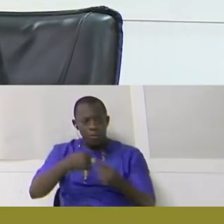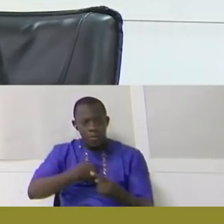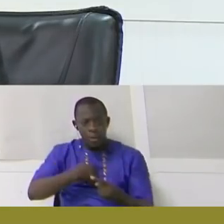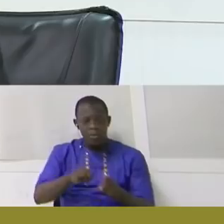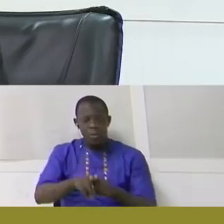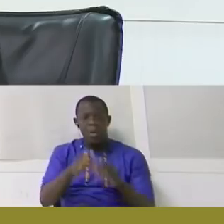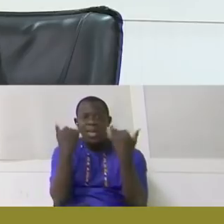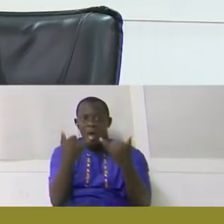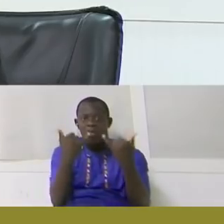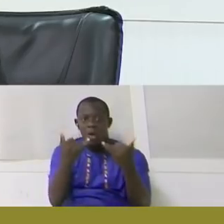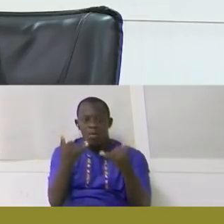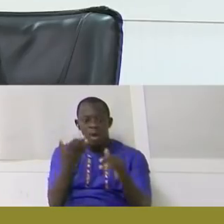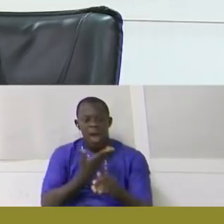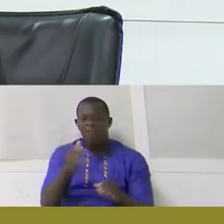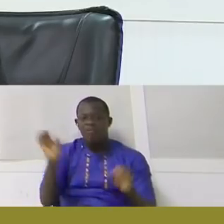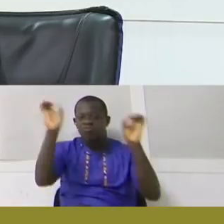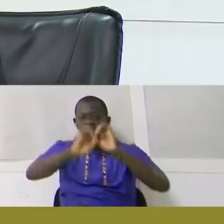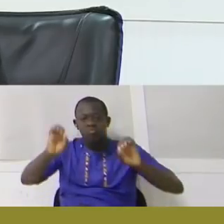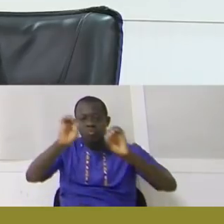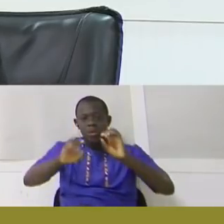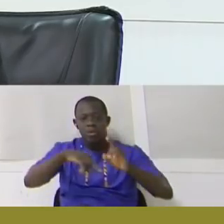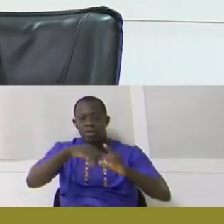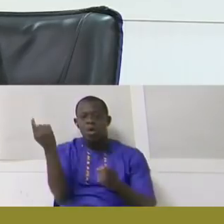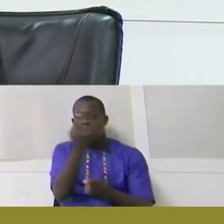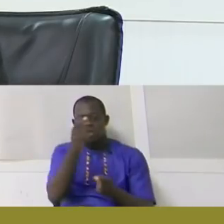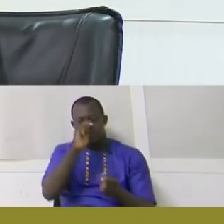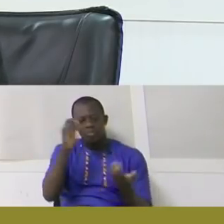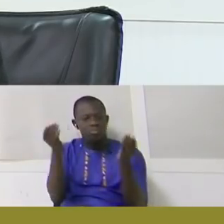pour de. He said to me, are you beating your chest